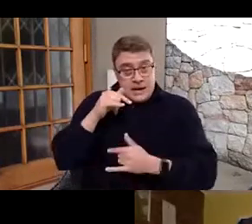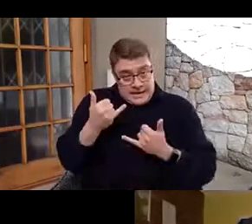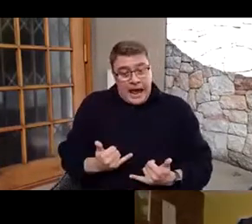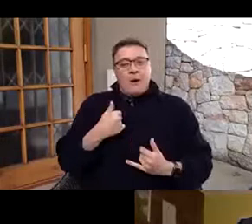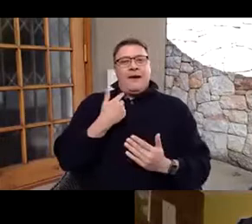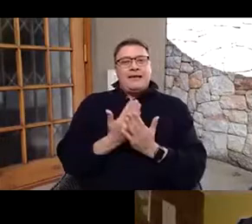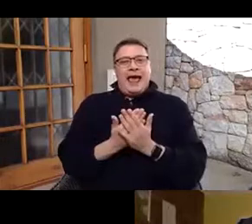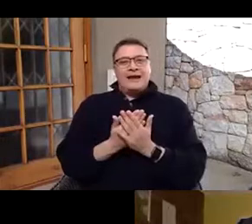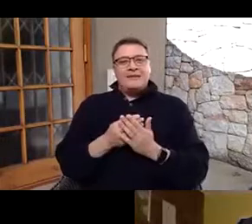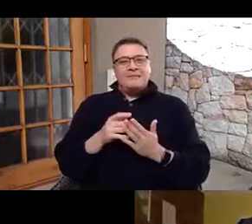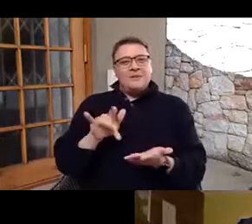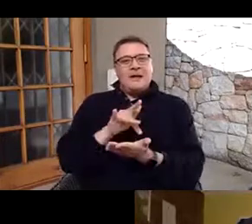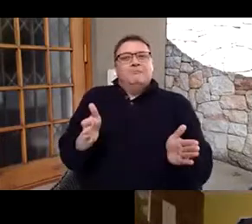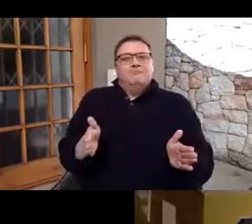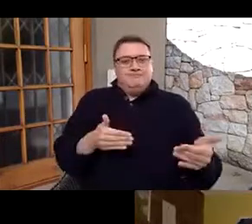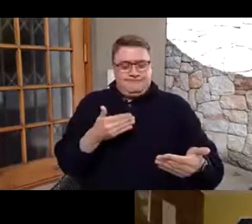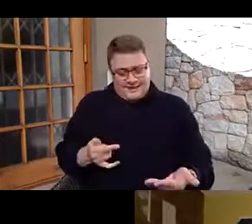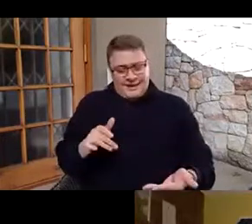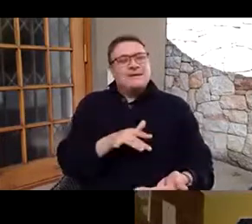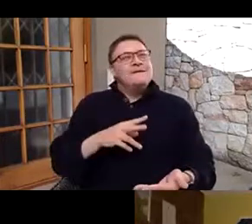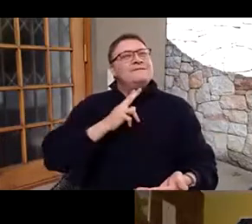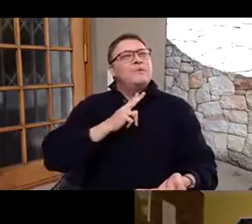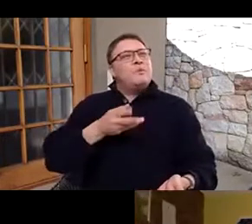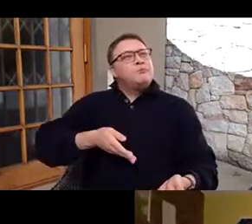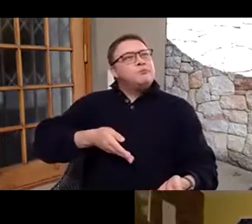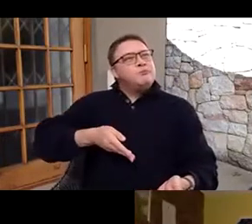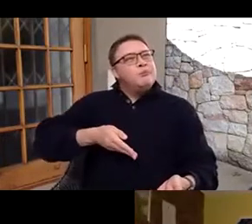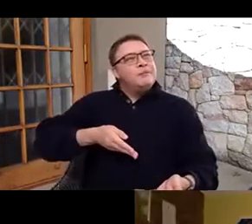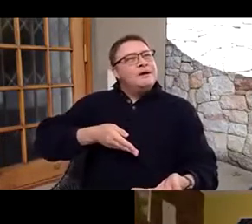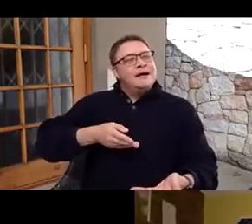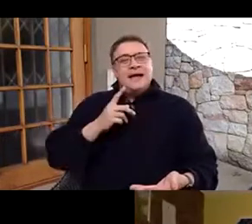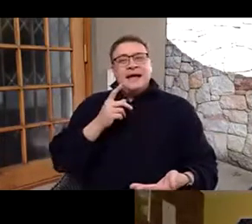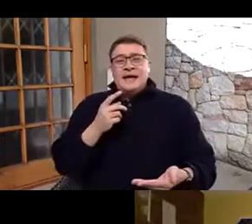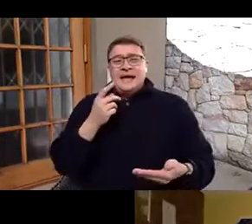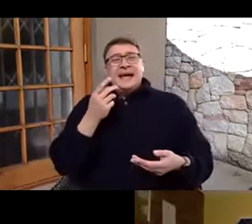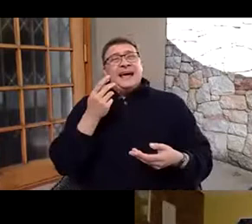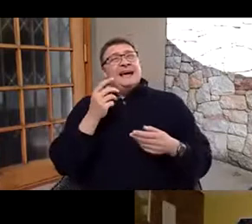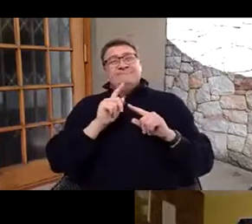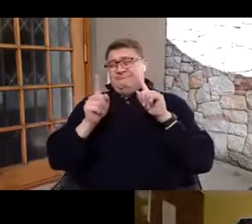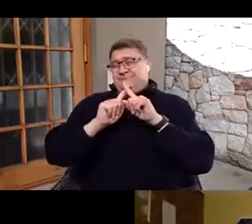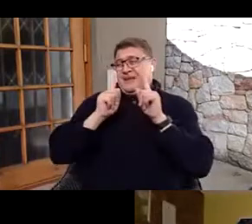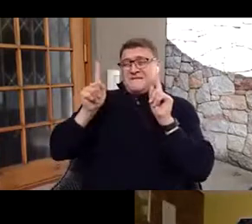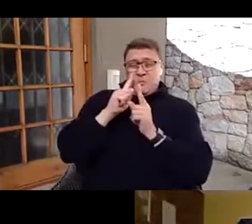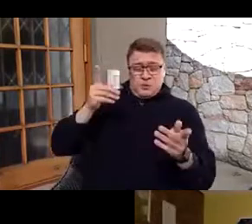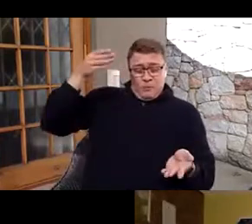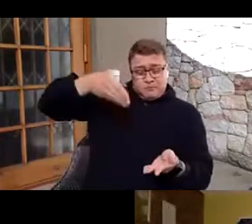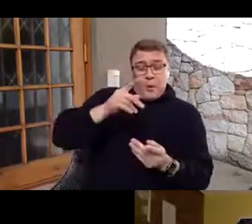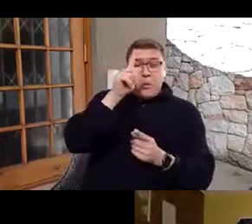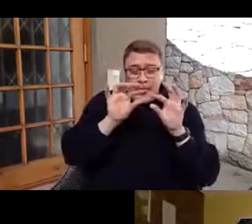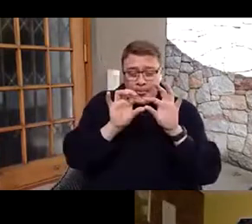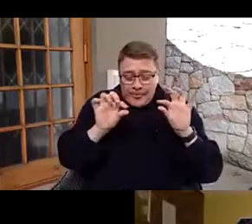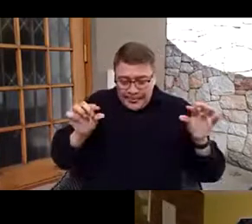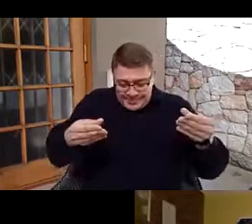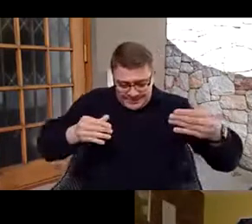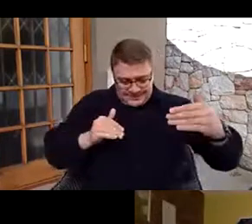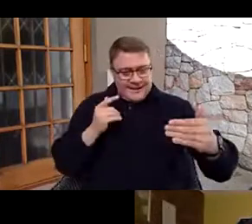that. That's awesome. I can walk around with 50 different pieces of music on one device and have access to them as